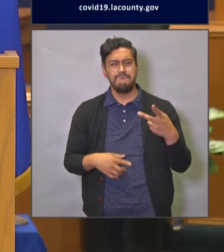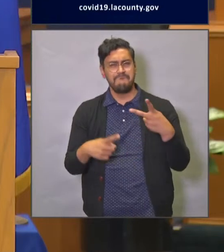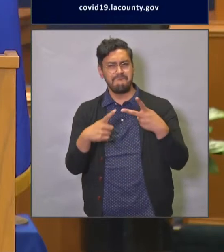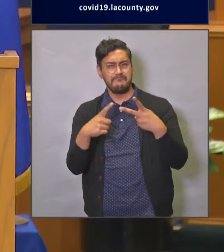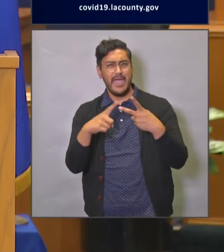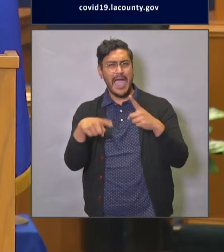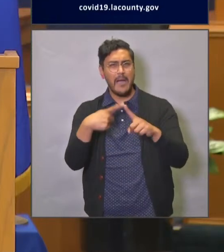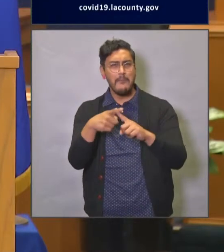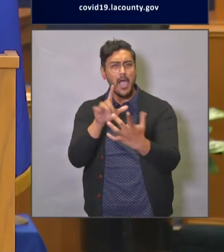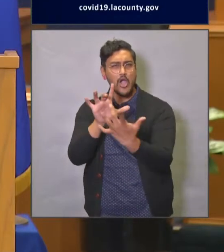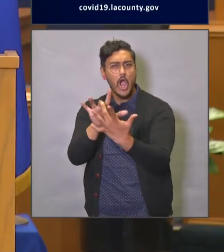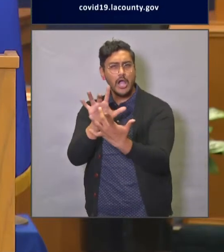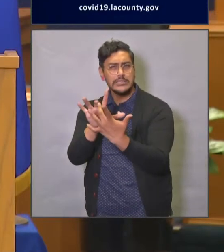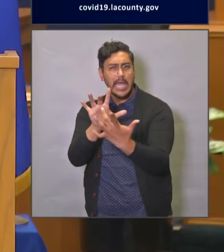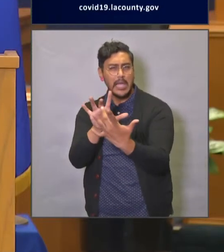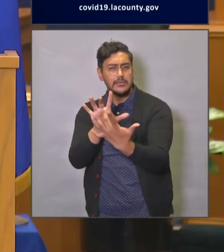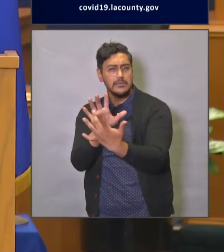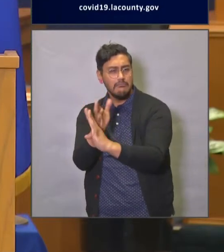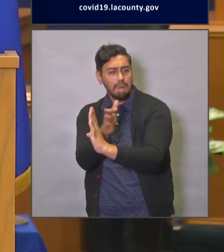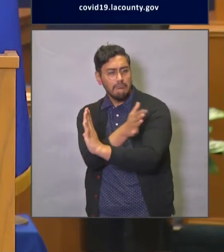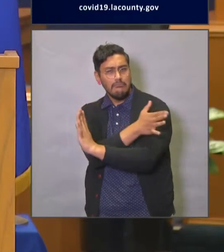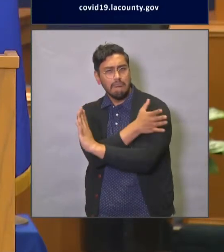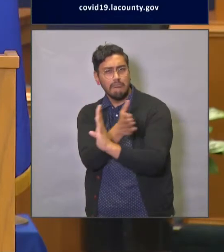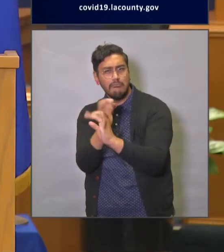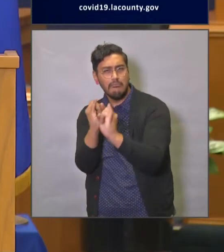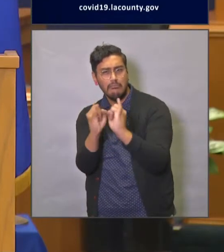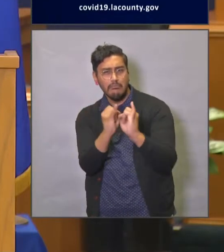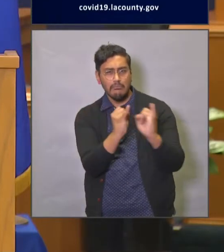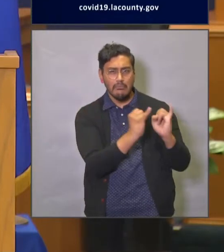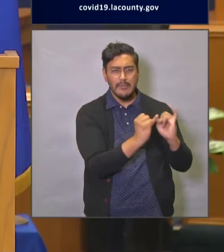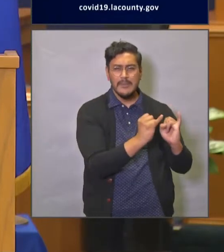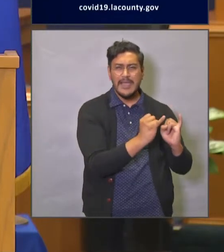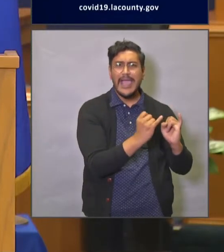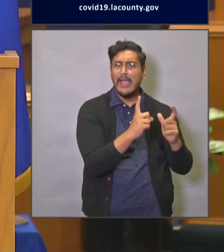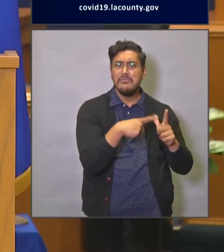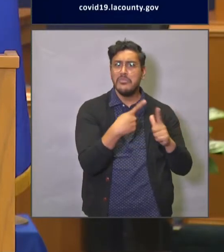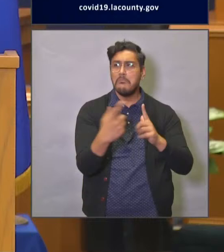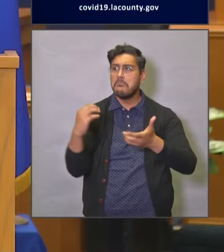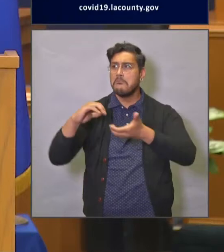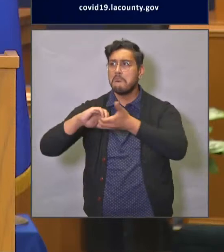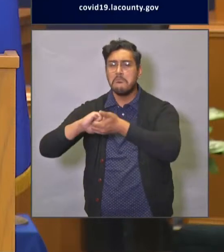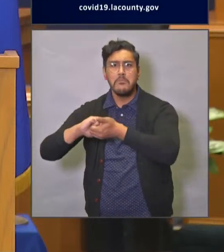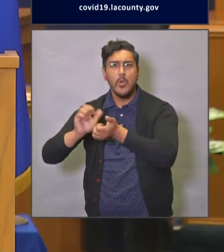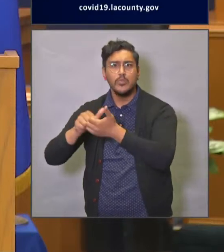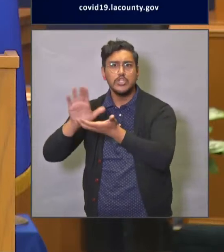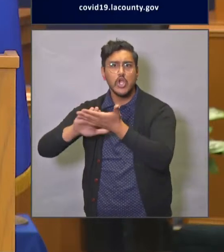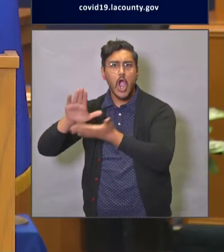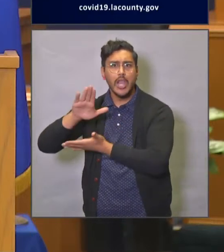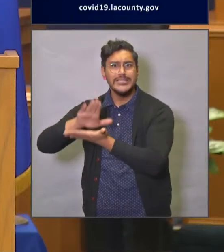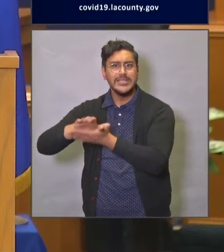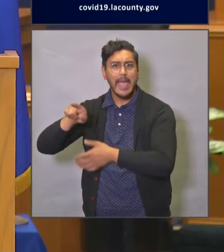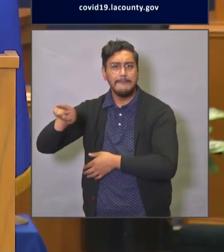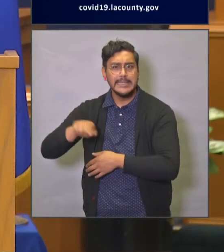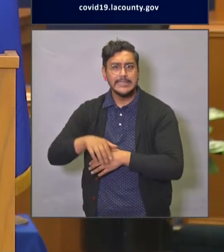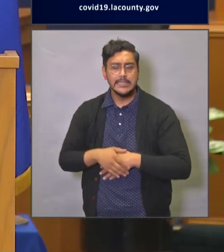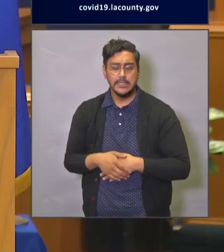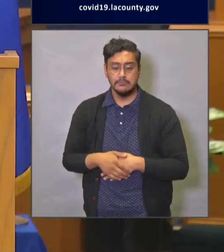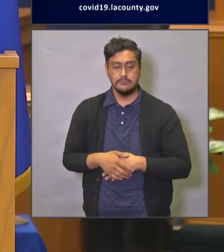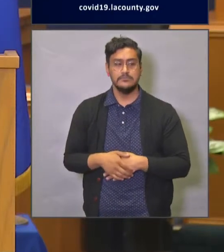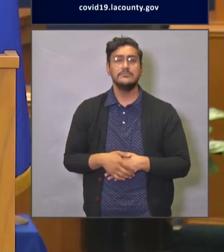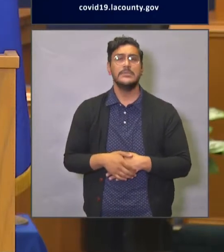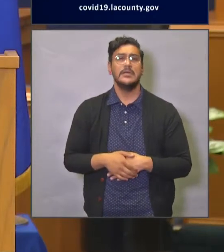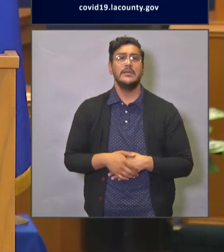to contact tracing and what's happening with our partnership with our college campuses, one thing I want to note